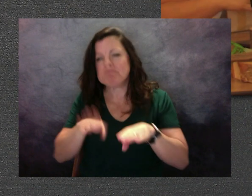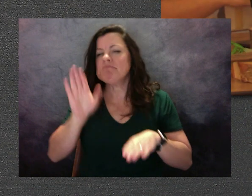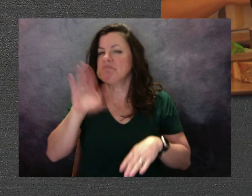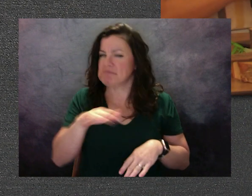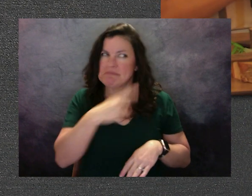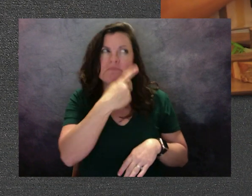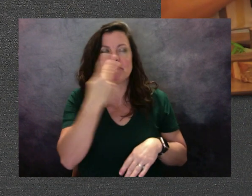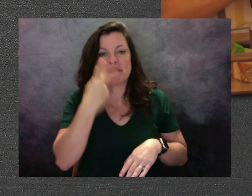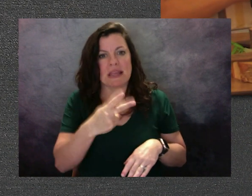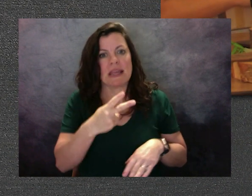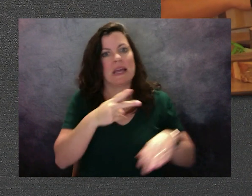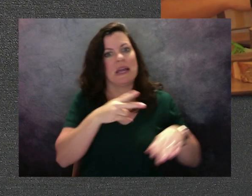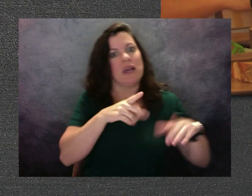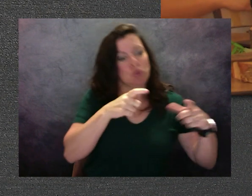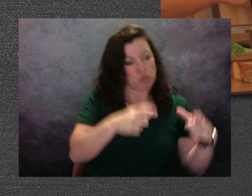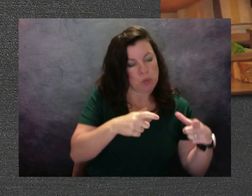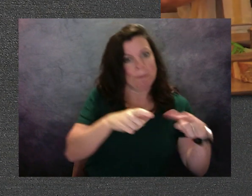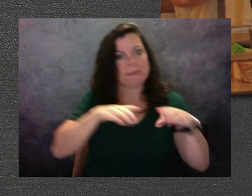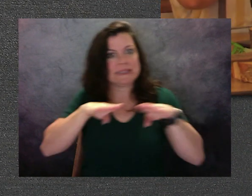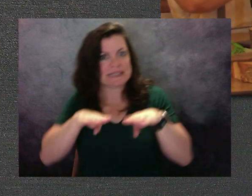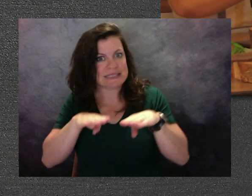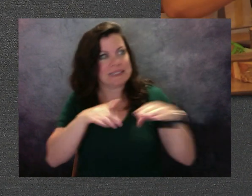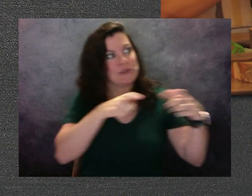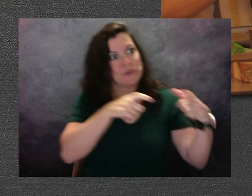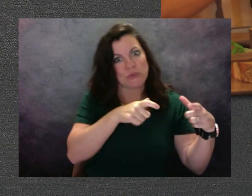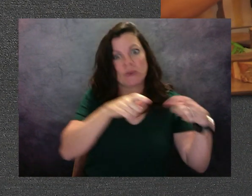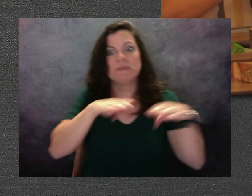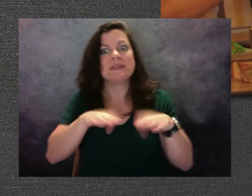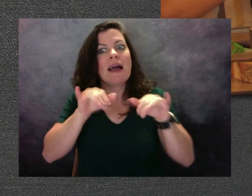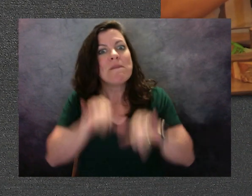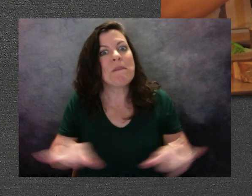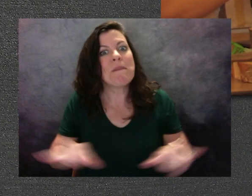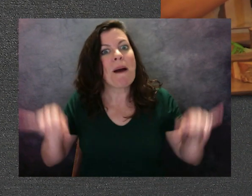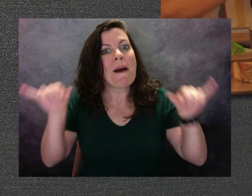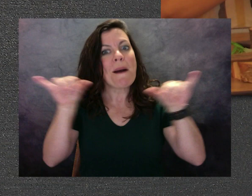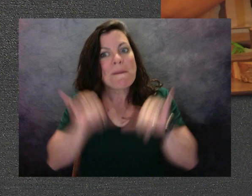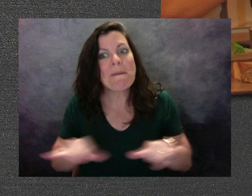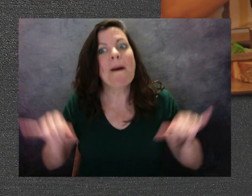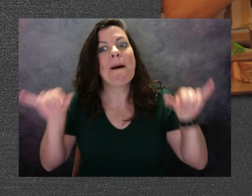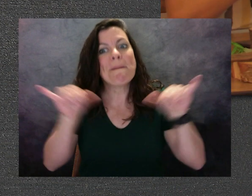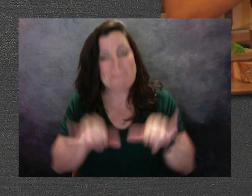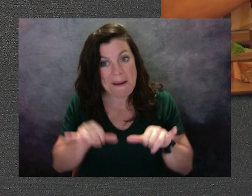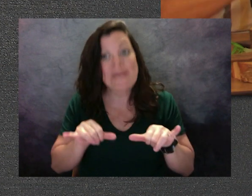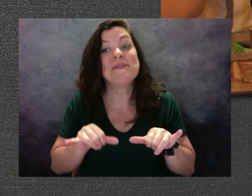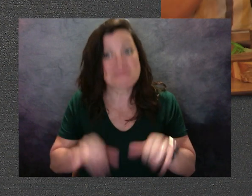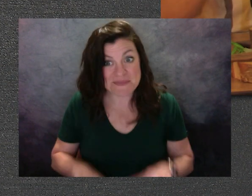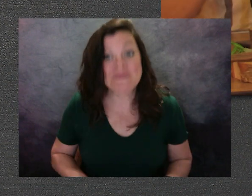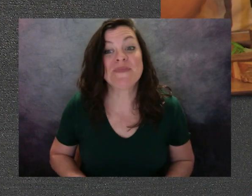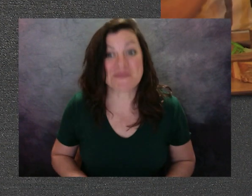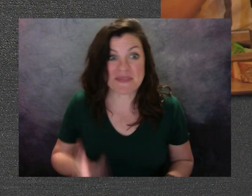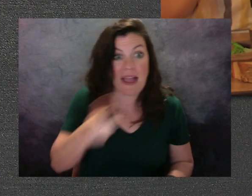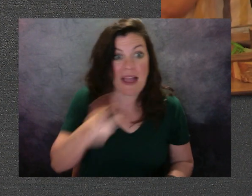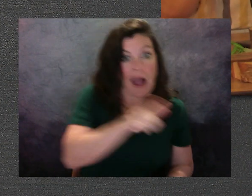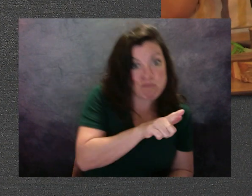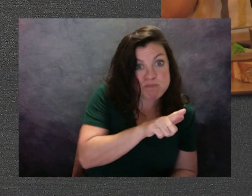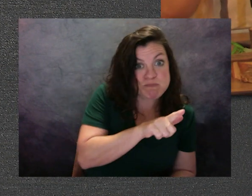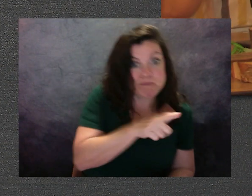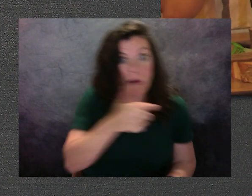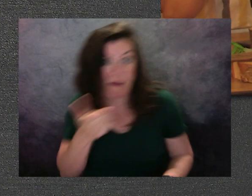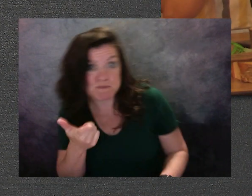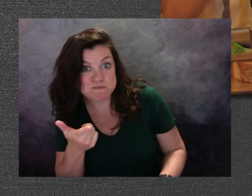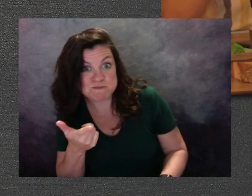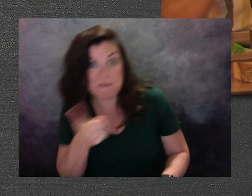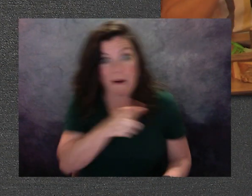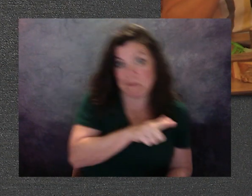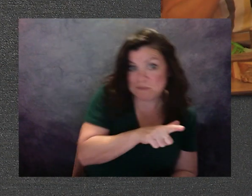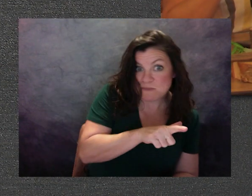these pictures doing that? Are they going over and over and over again? They are. All right, let's figure this out. We can do it. I need